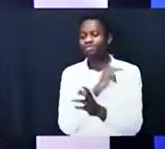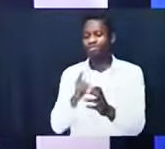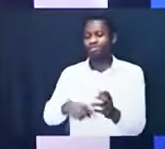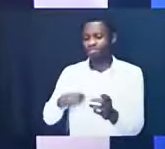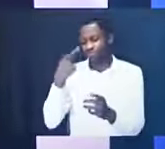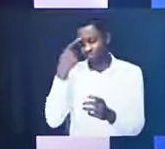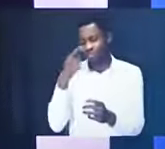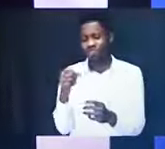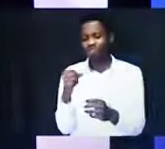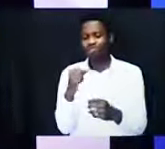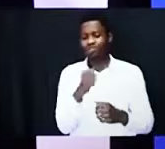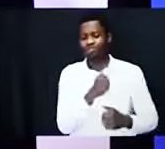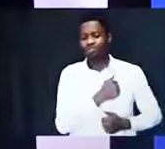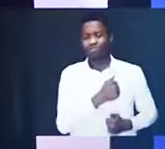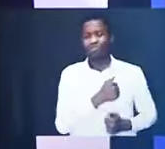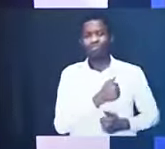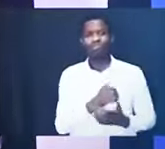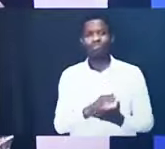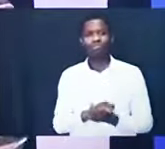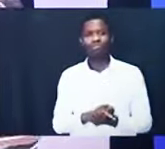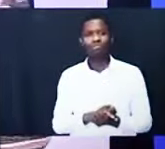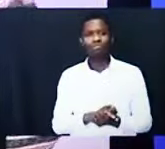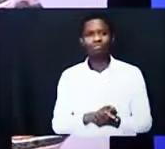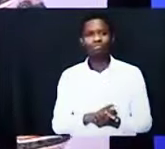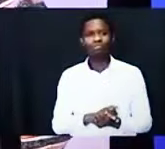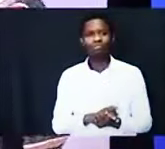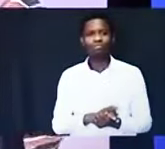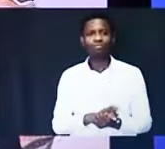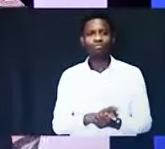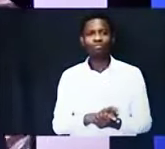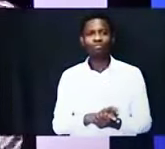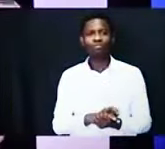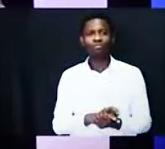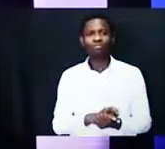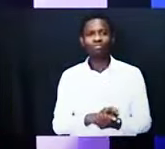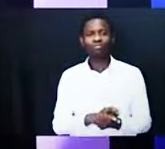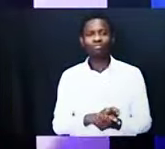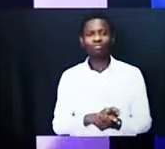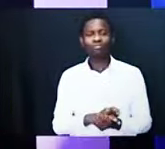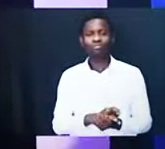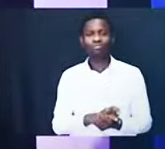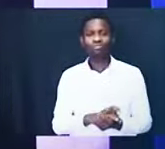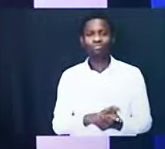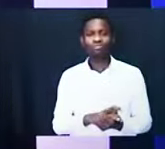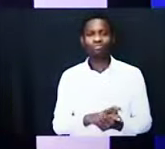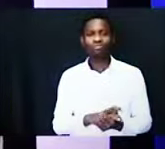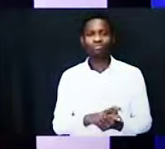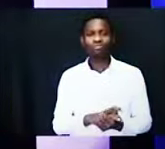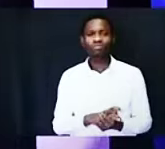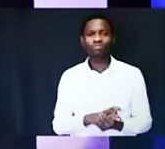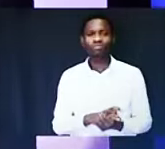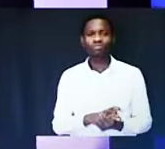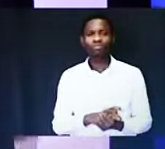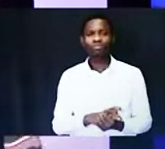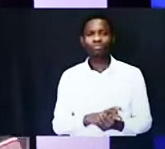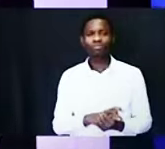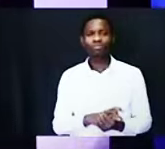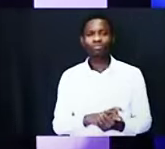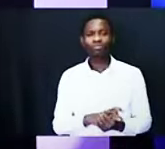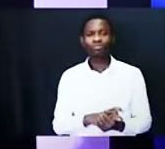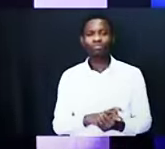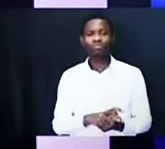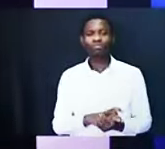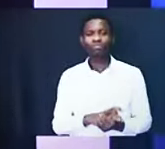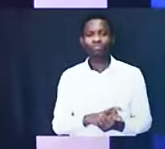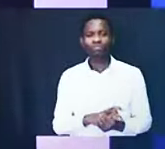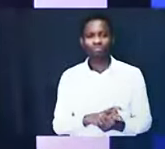you see, somebody who knew the scripture like that, let's say if you were a theologian and then you say, I was ashamed to ask the king for